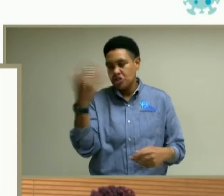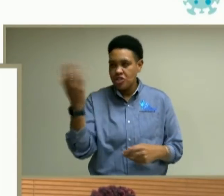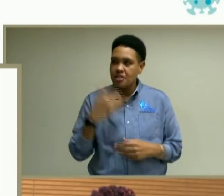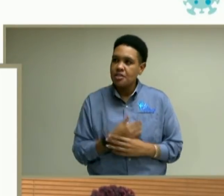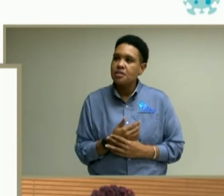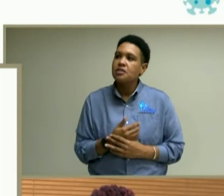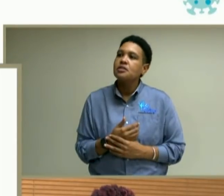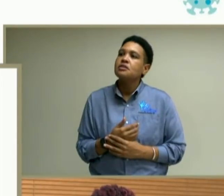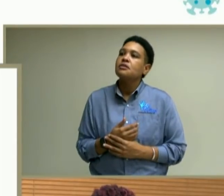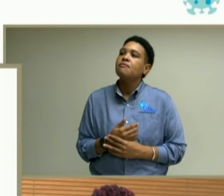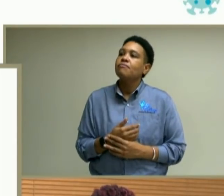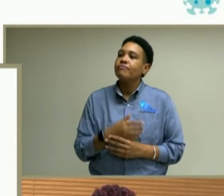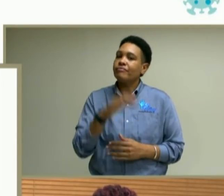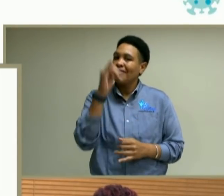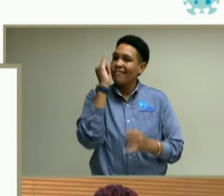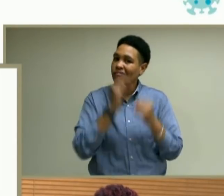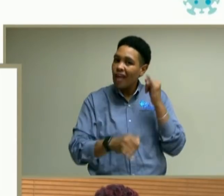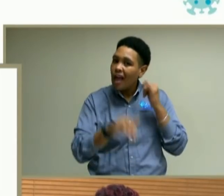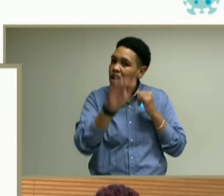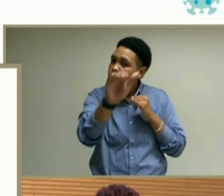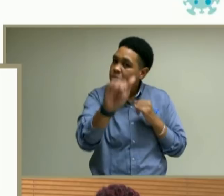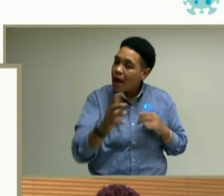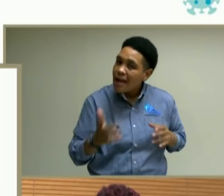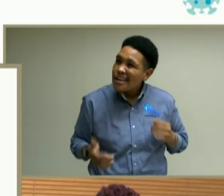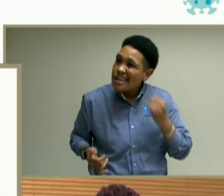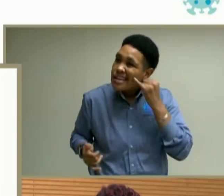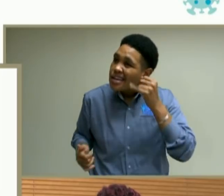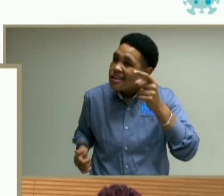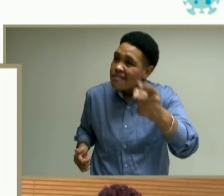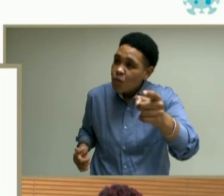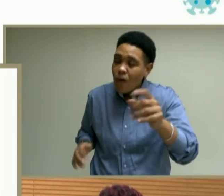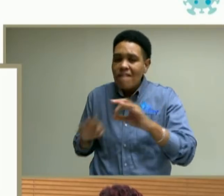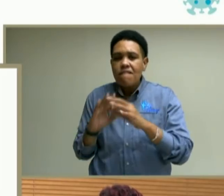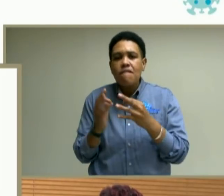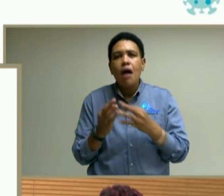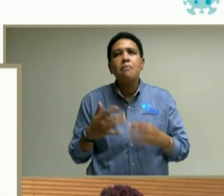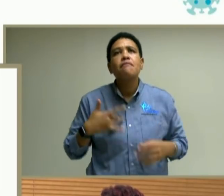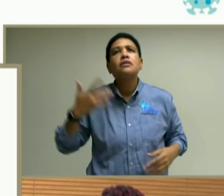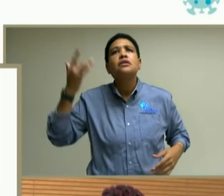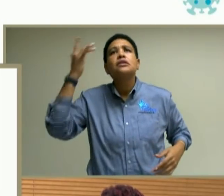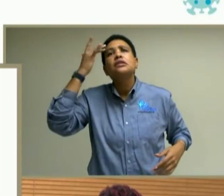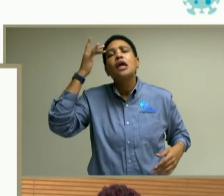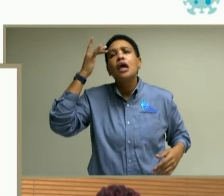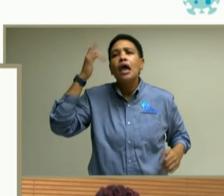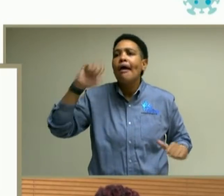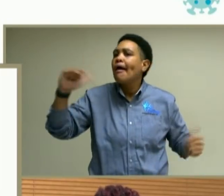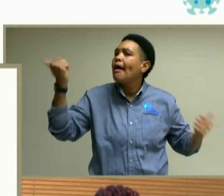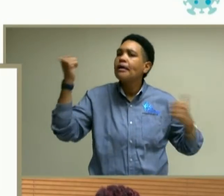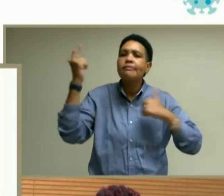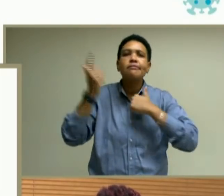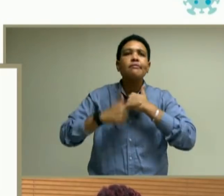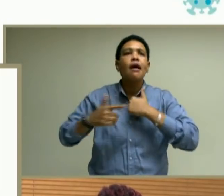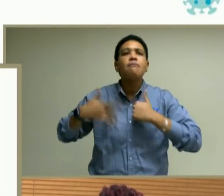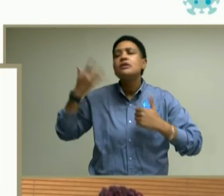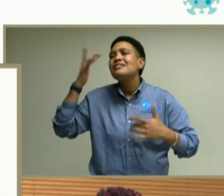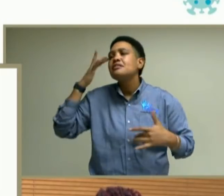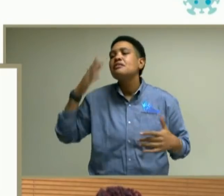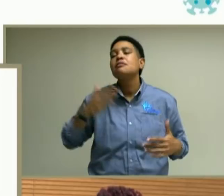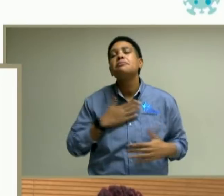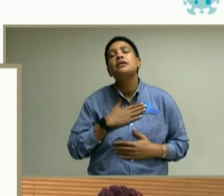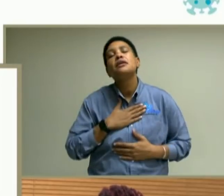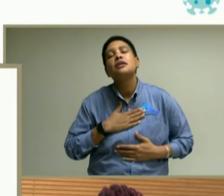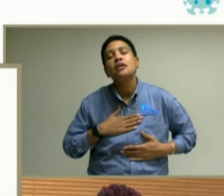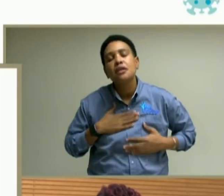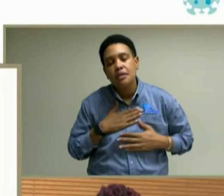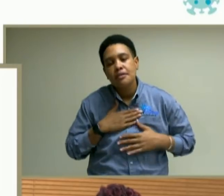bars. Just a final reminder here that if you or your family member becomes sick at any point in time, please stay